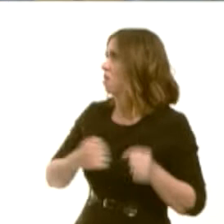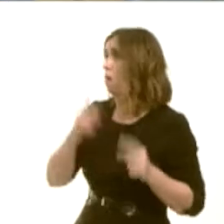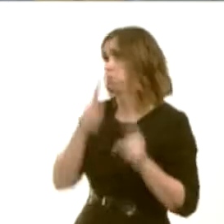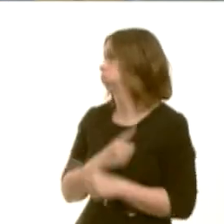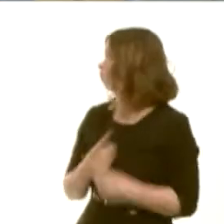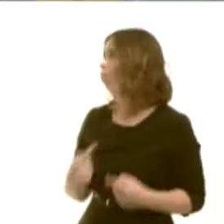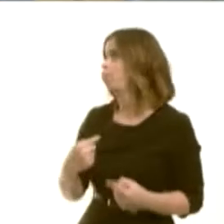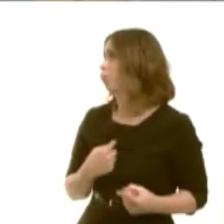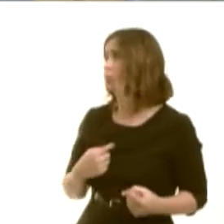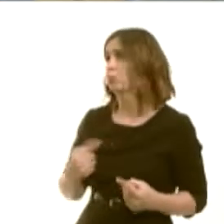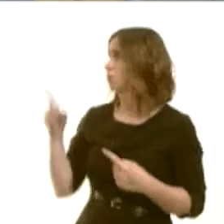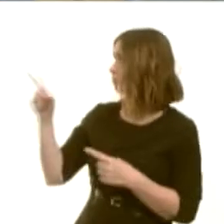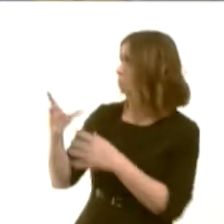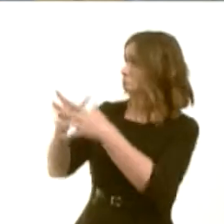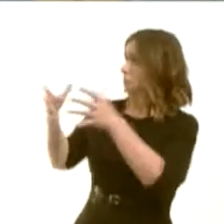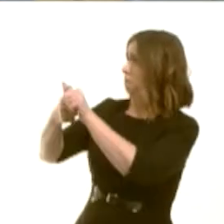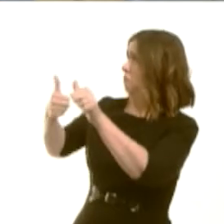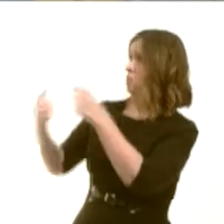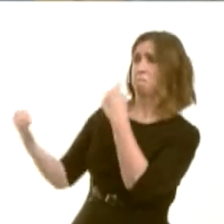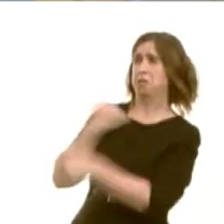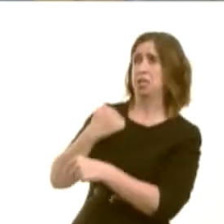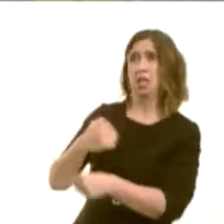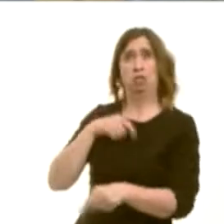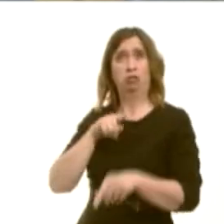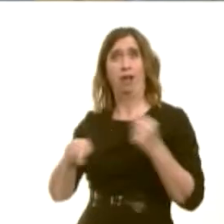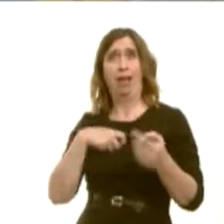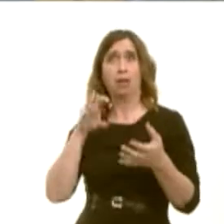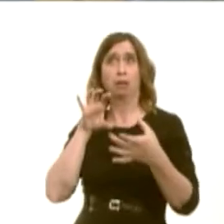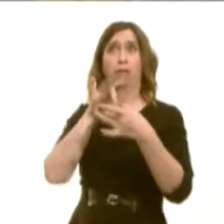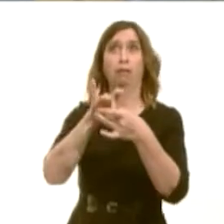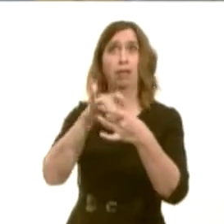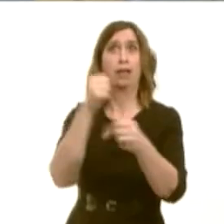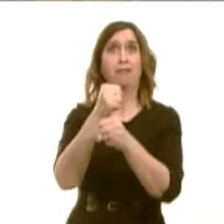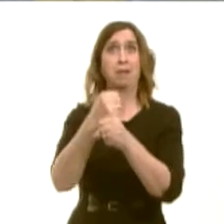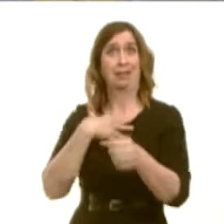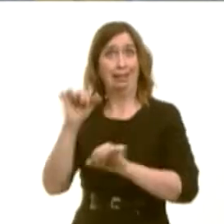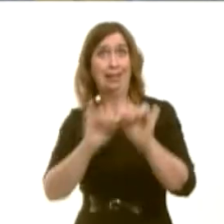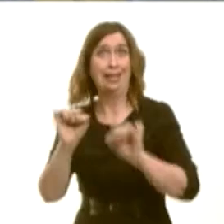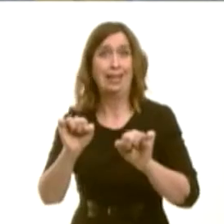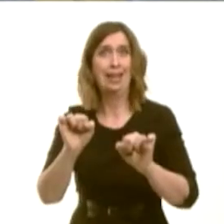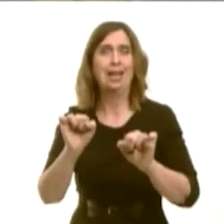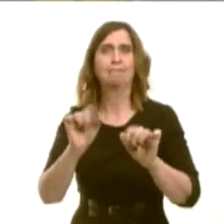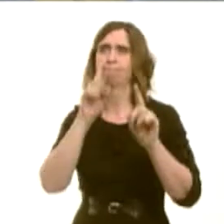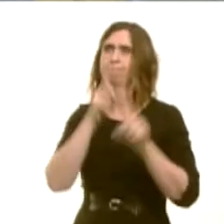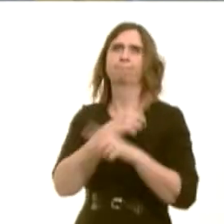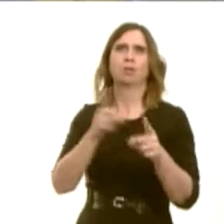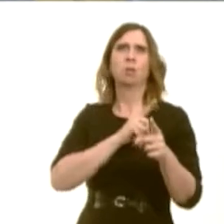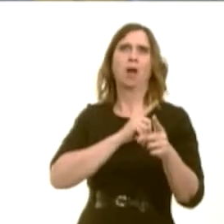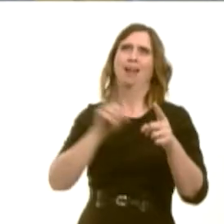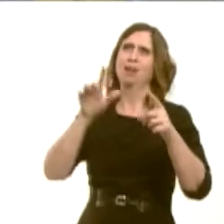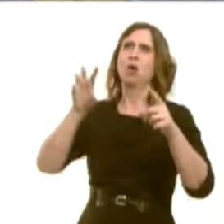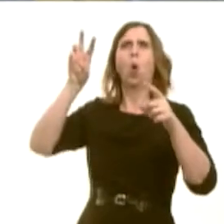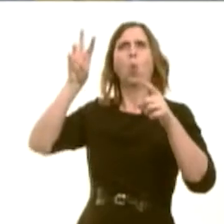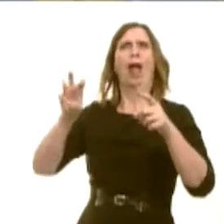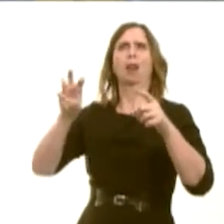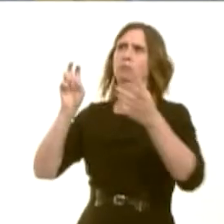them to compete any longer for public contracts because they are set across authorities or even at a national